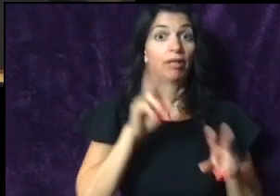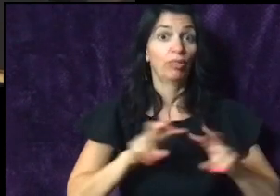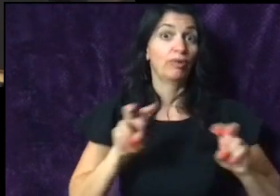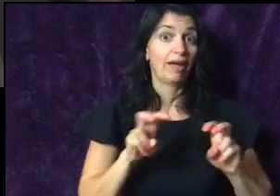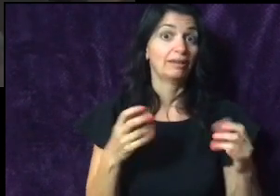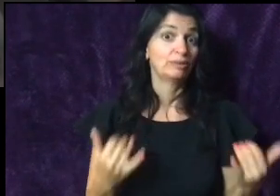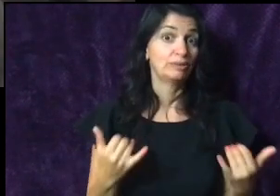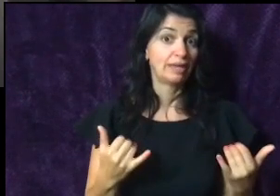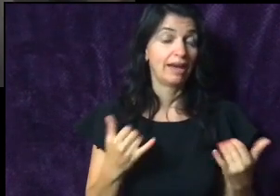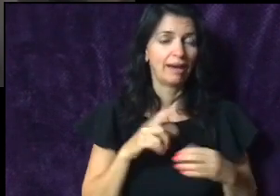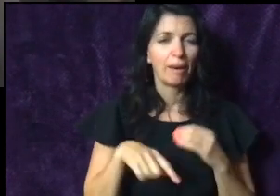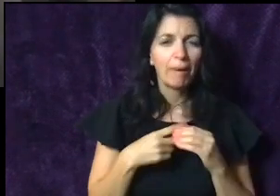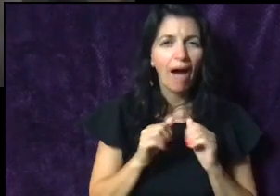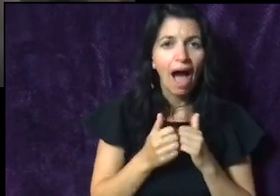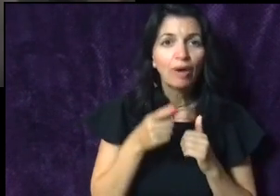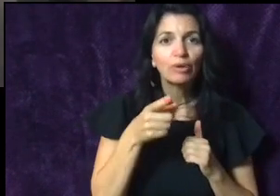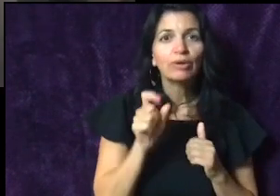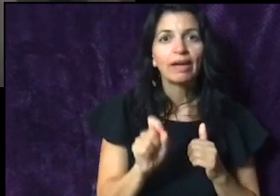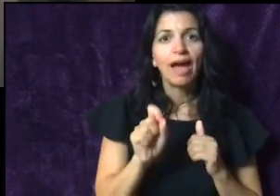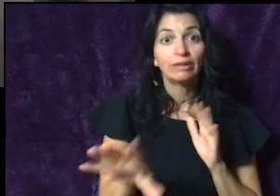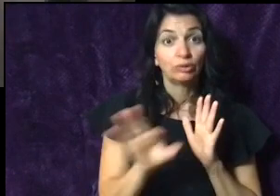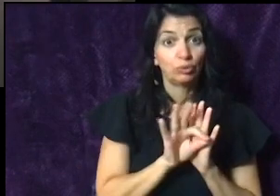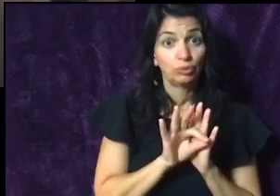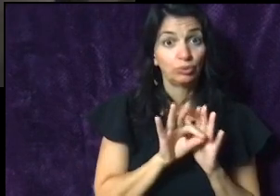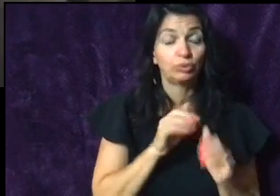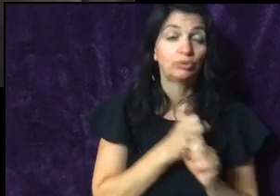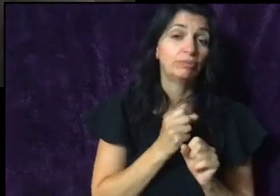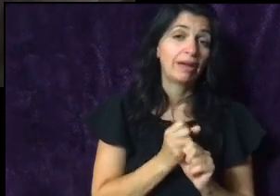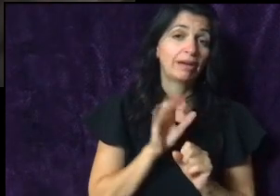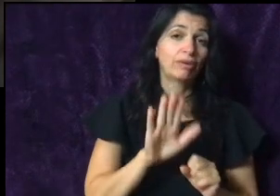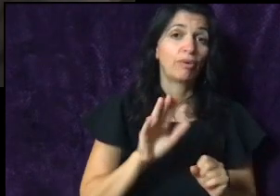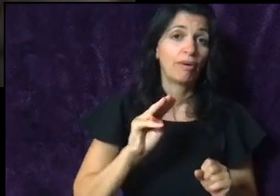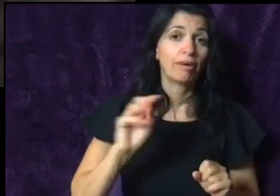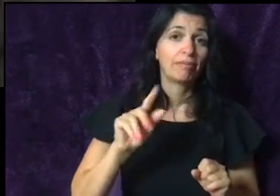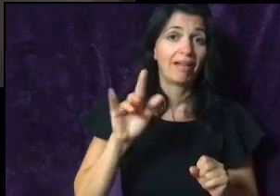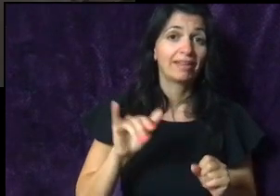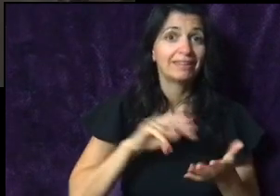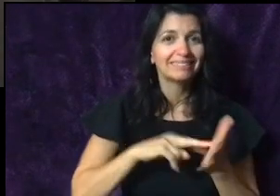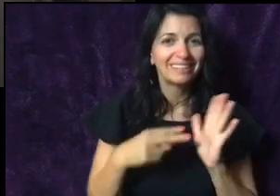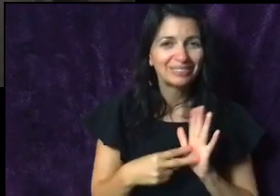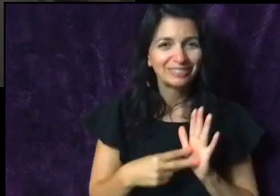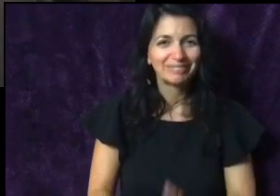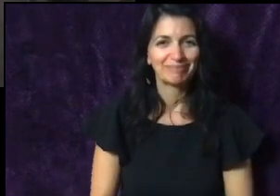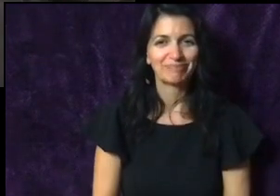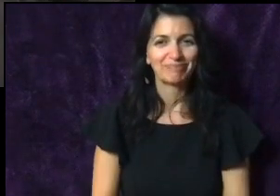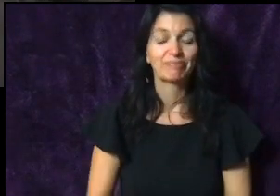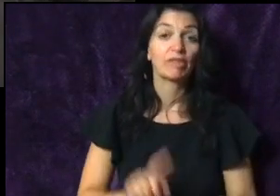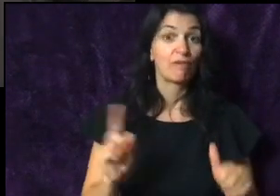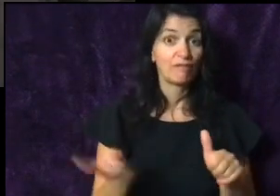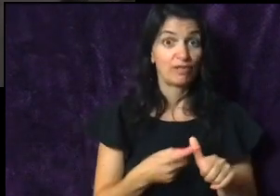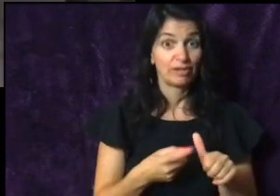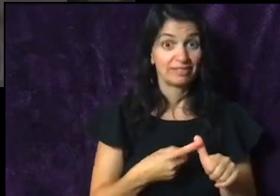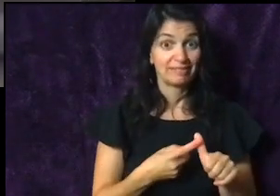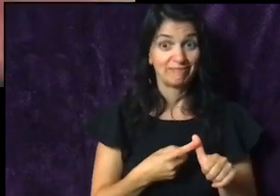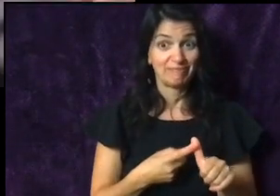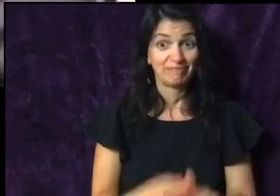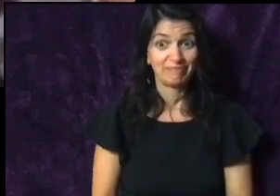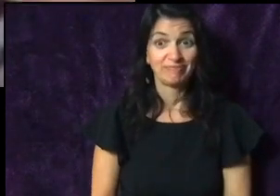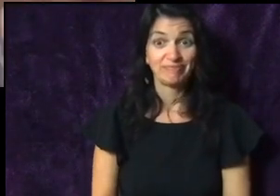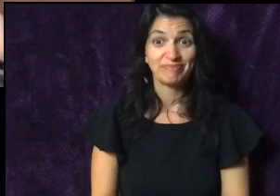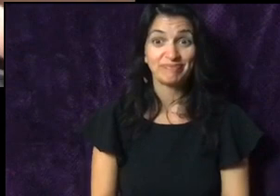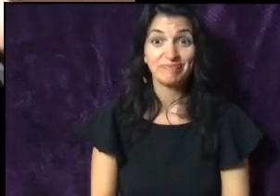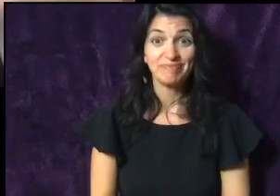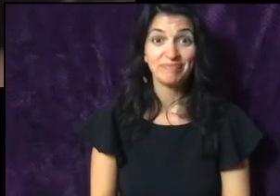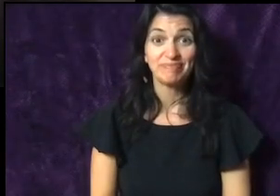to look at today about how you can choose to make your melody intentionally. The first one,